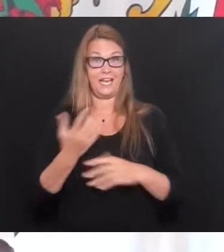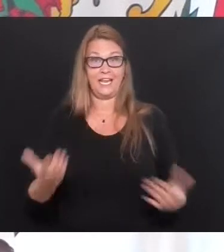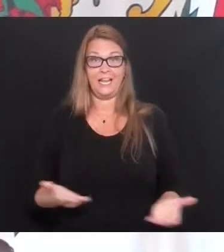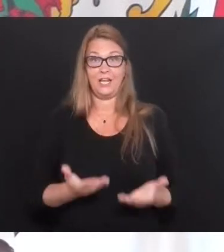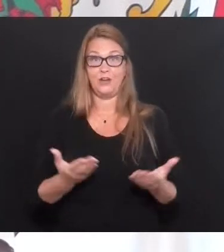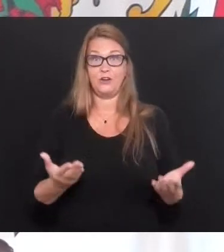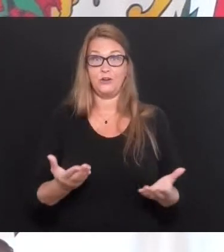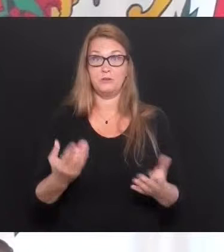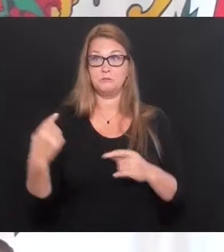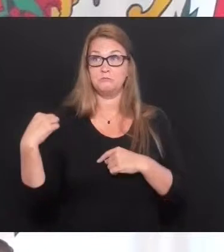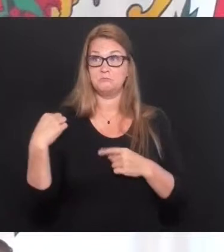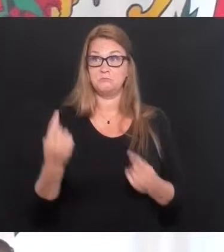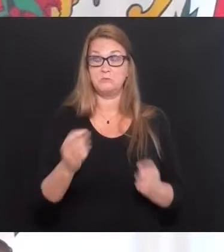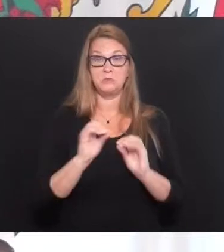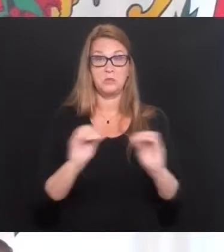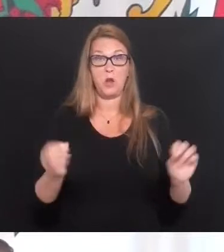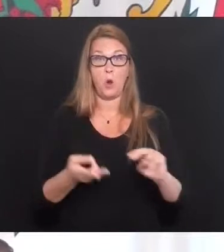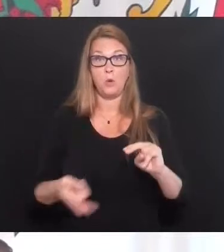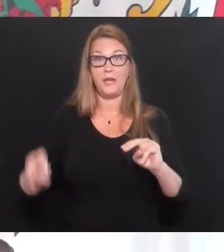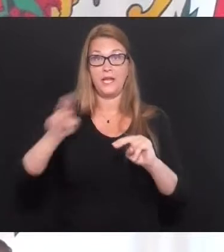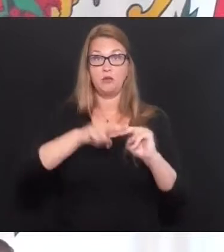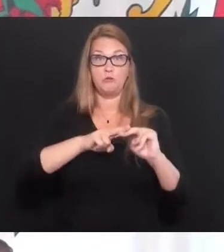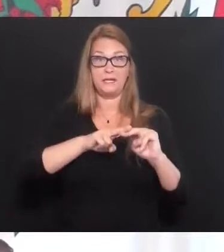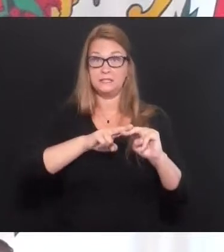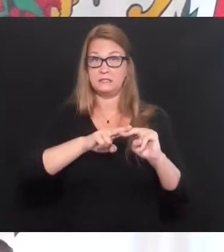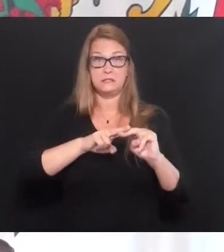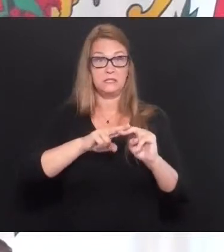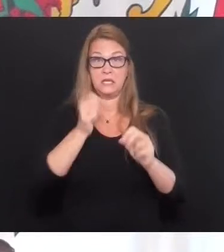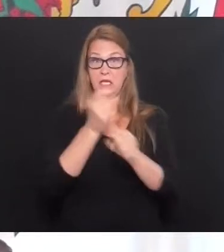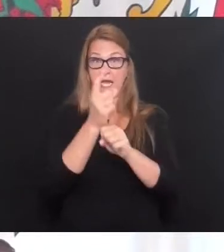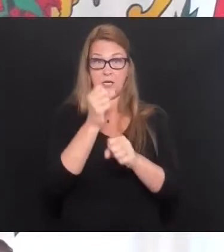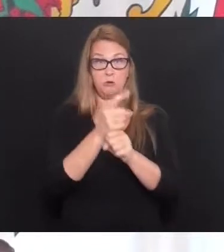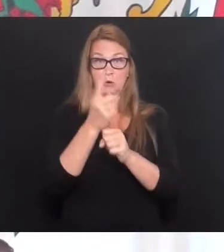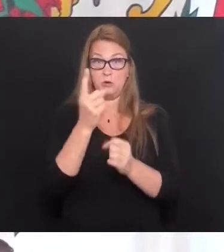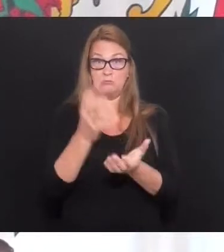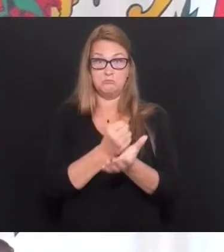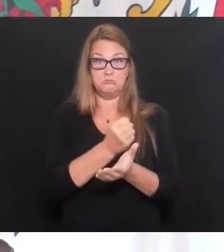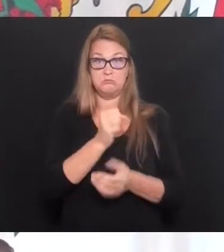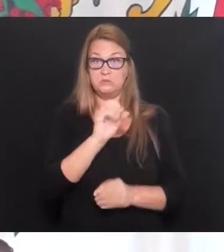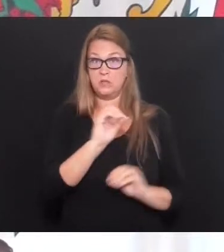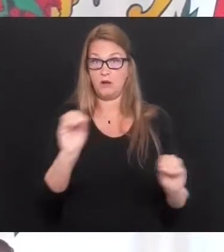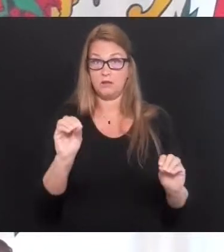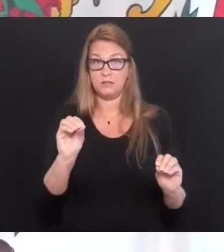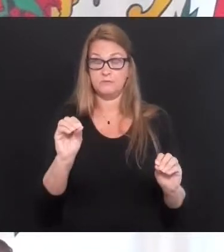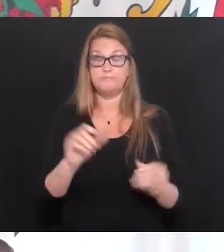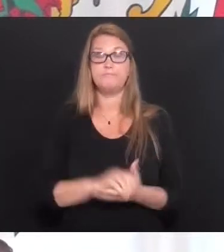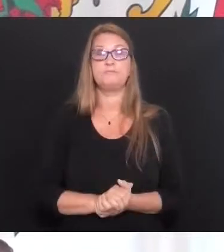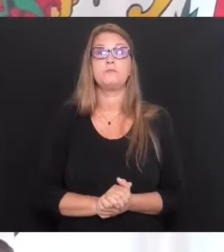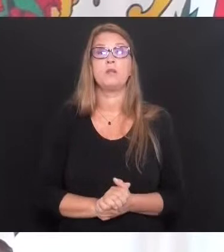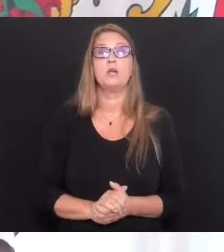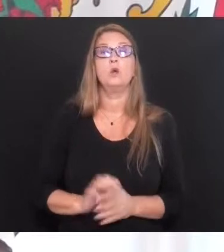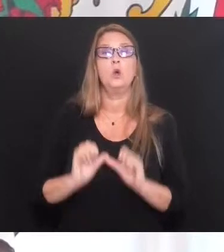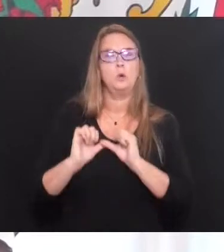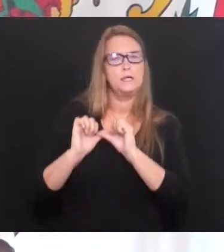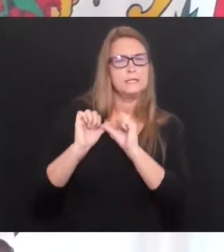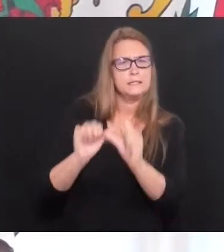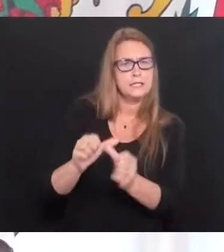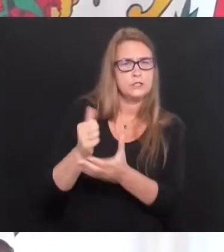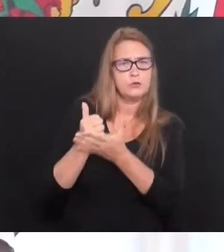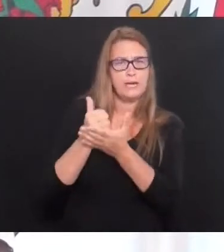we've not had an increase in premiums to anybody at any time. We continue to try to help. We